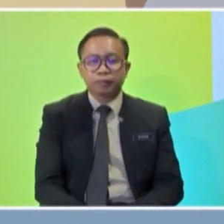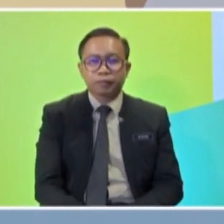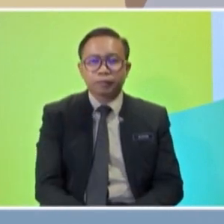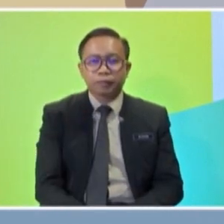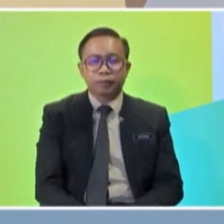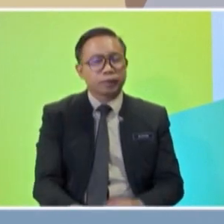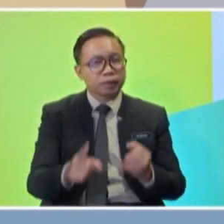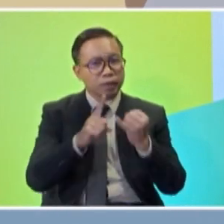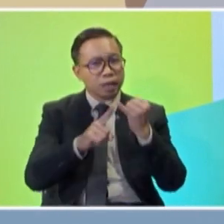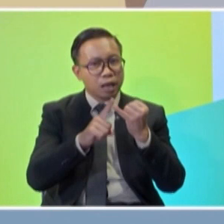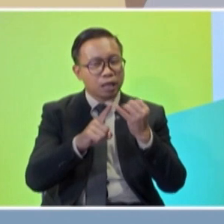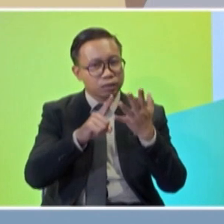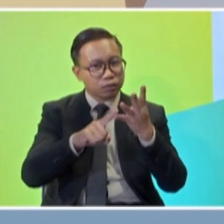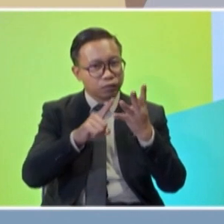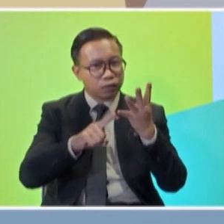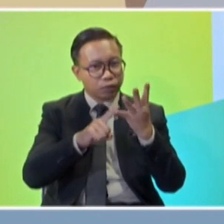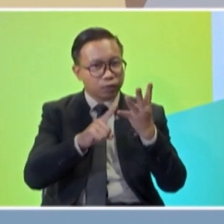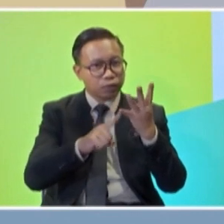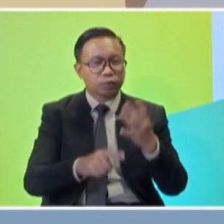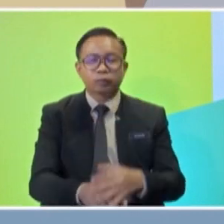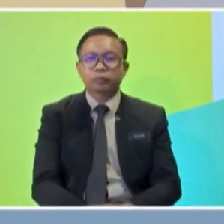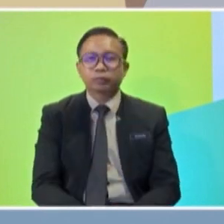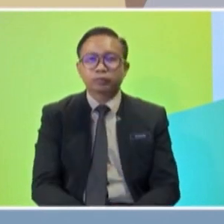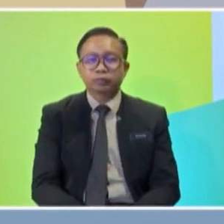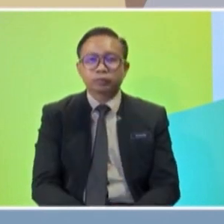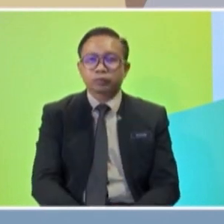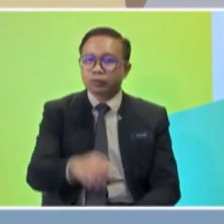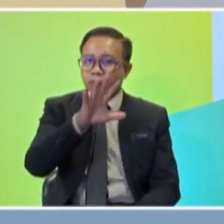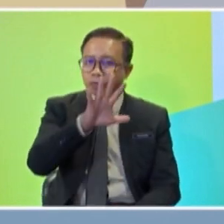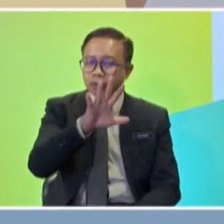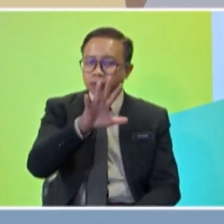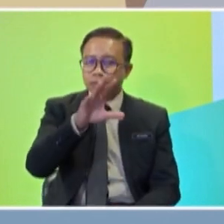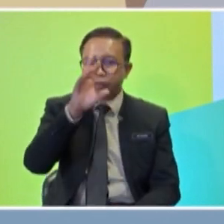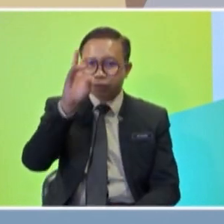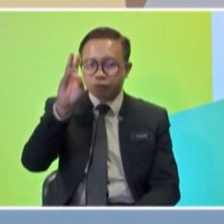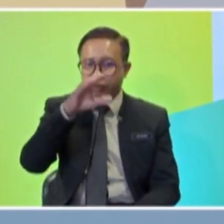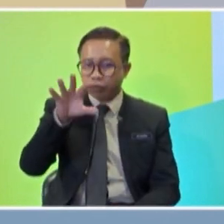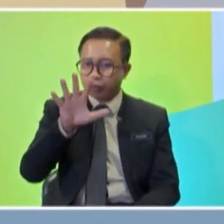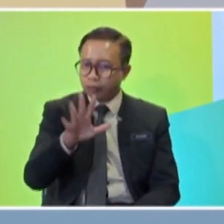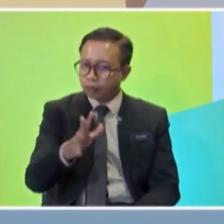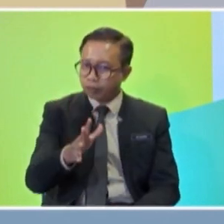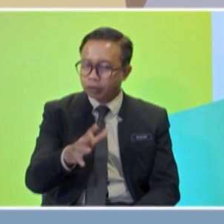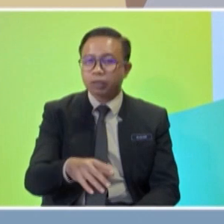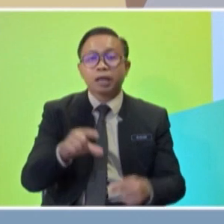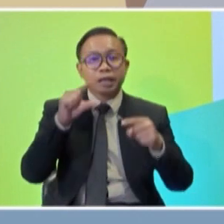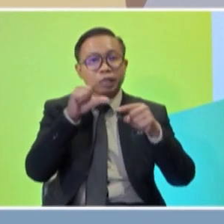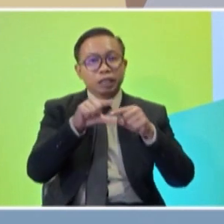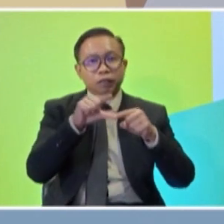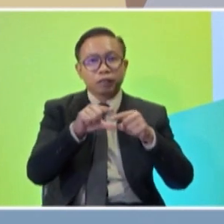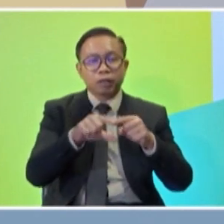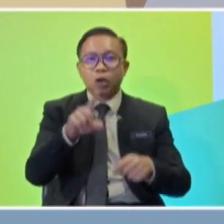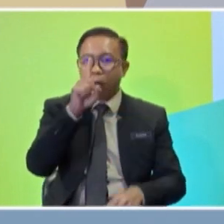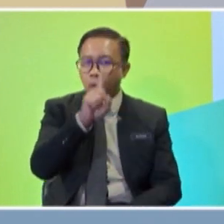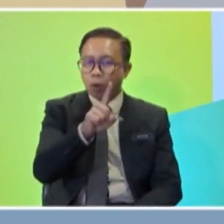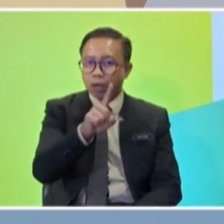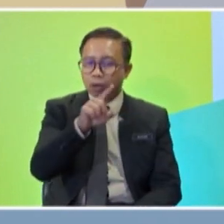And the last but not least, the fourth question is 5, 7 over 15 divide with